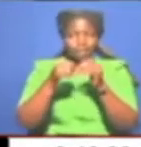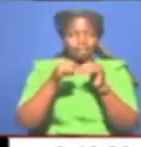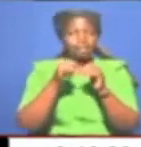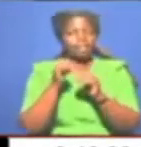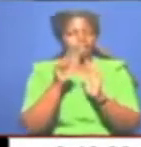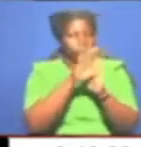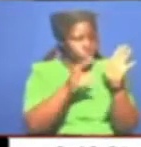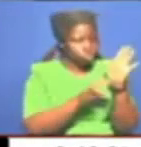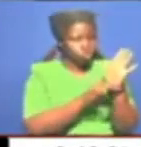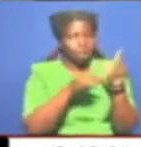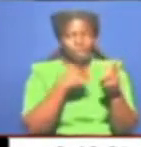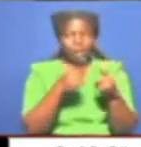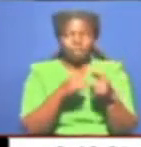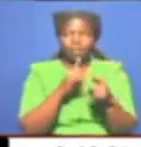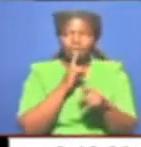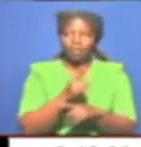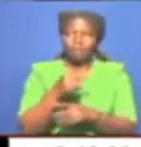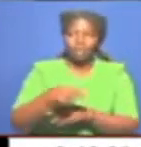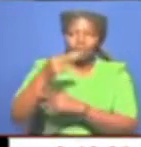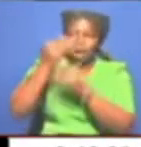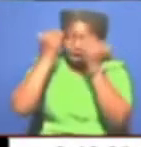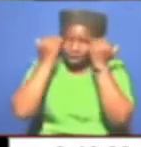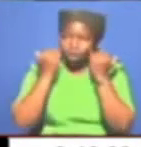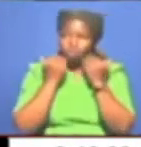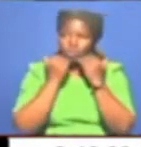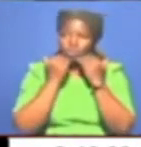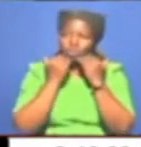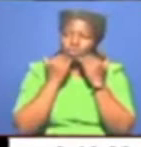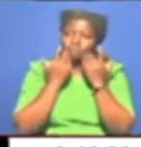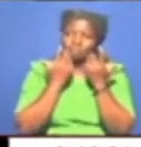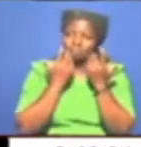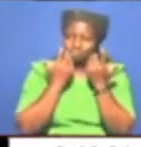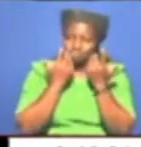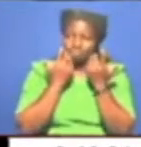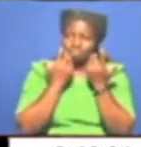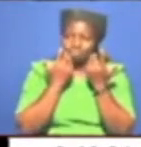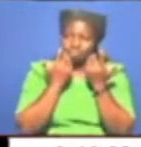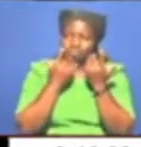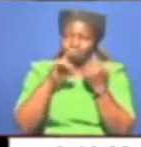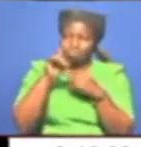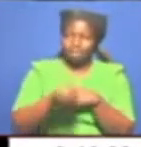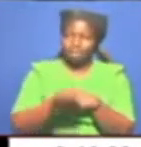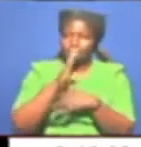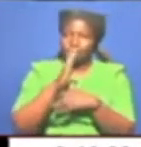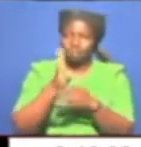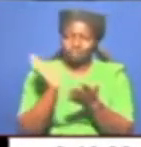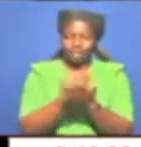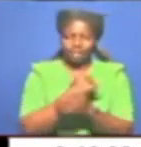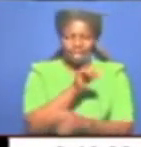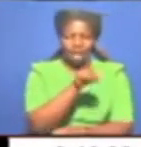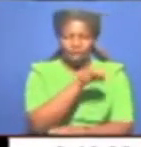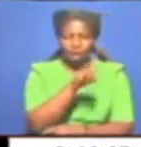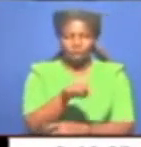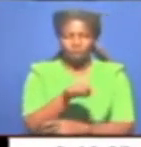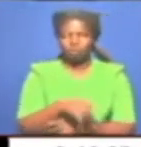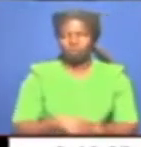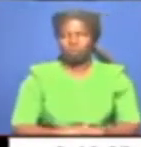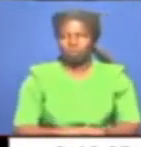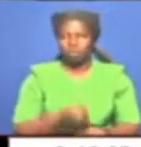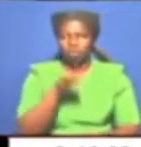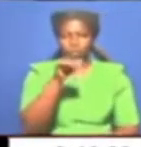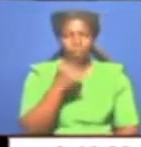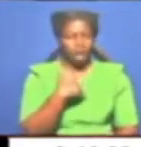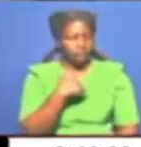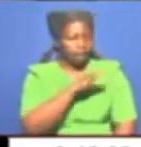as affirmed by the orders of the Supreme Court, must be vacated. They're null and void. They don't apply. You have no power